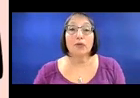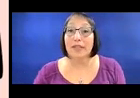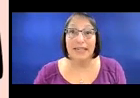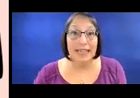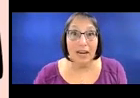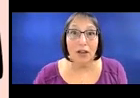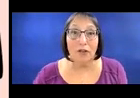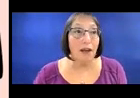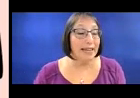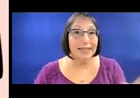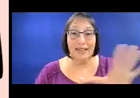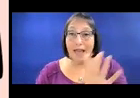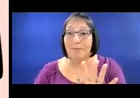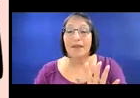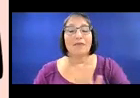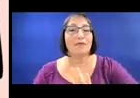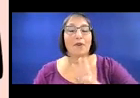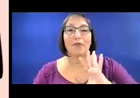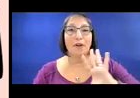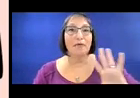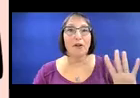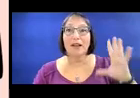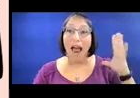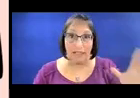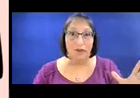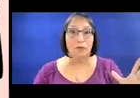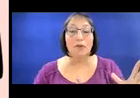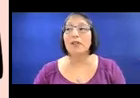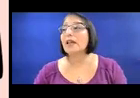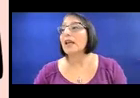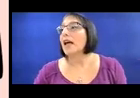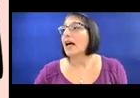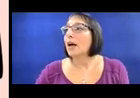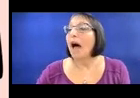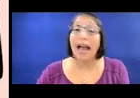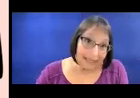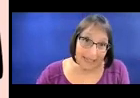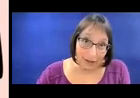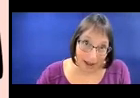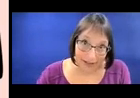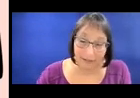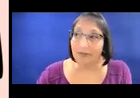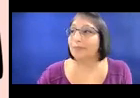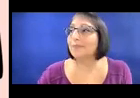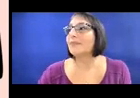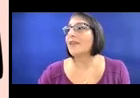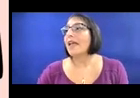students can see each other, I can see them. It's very, very highly visual, highly interactive,